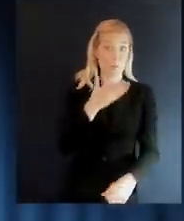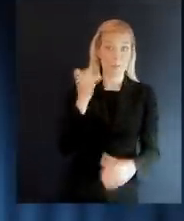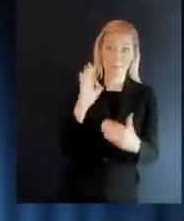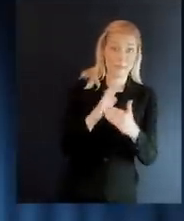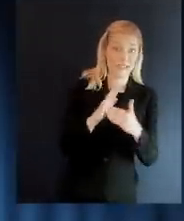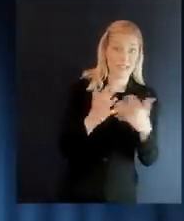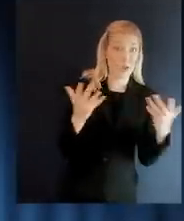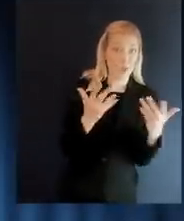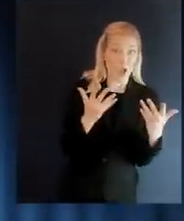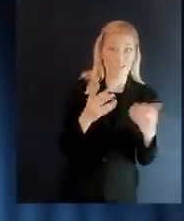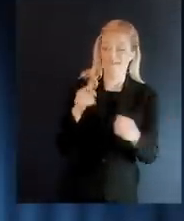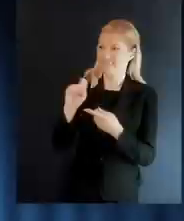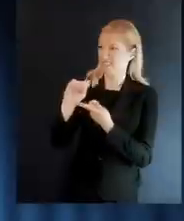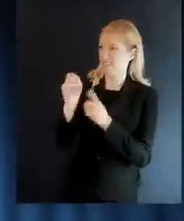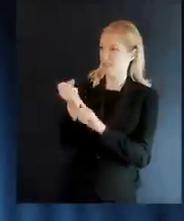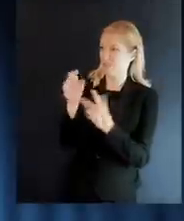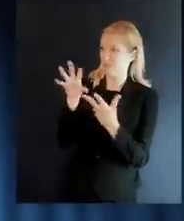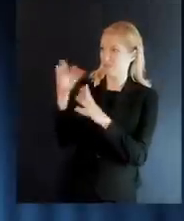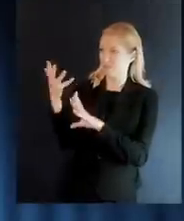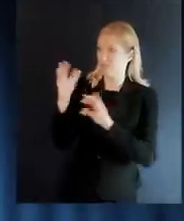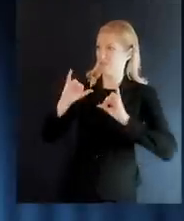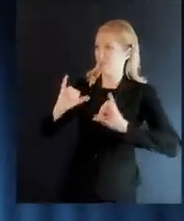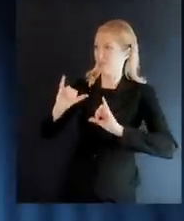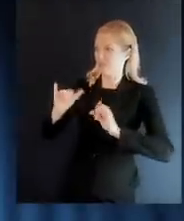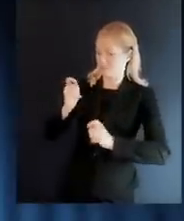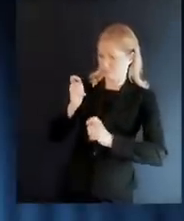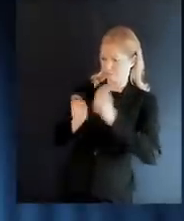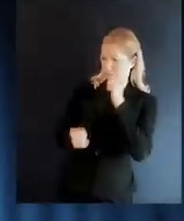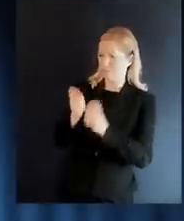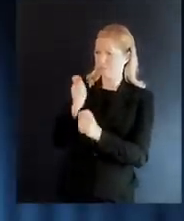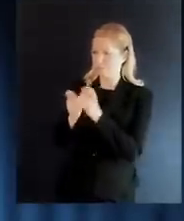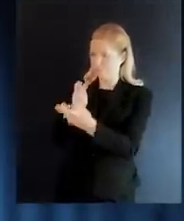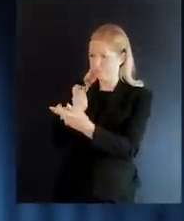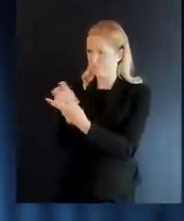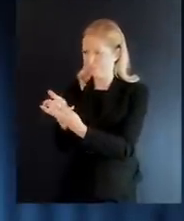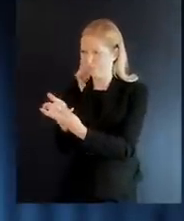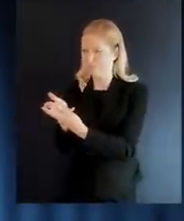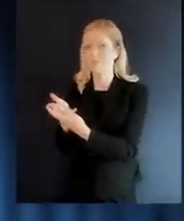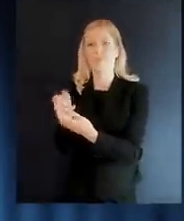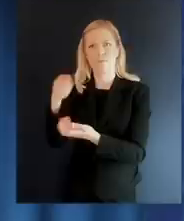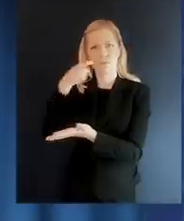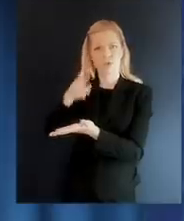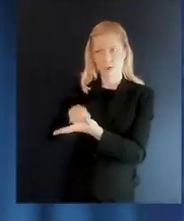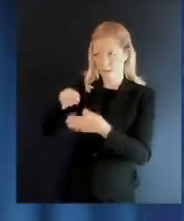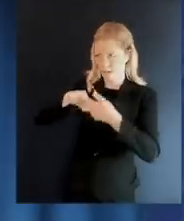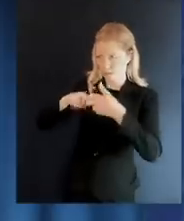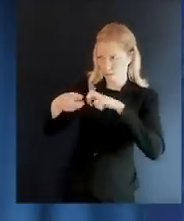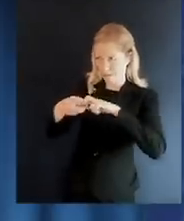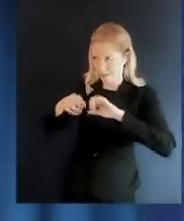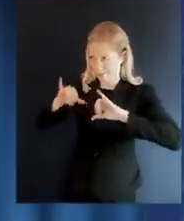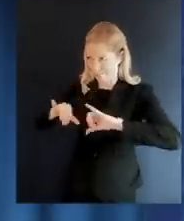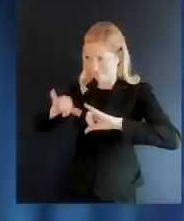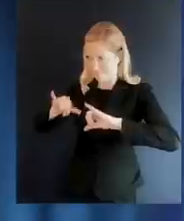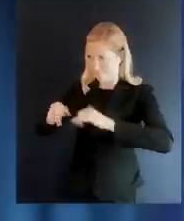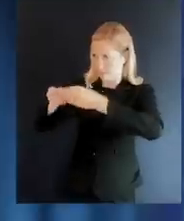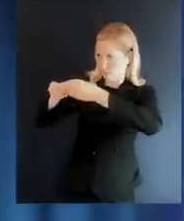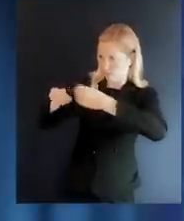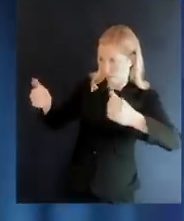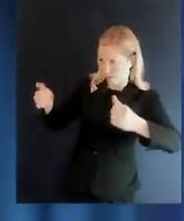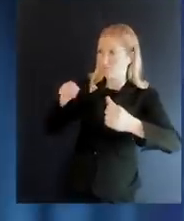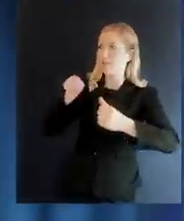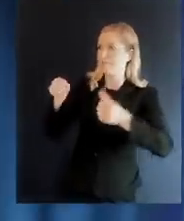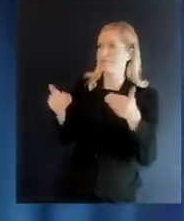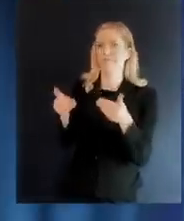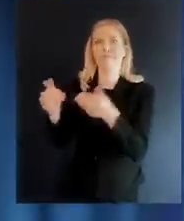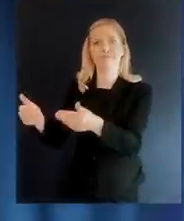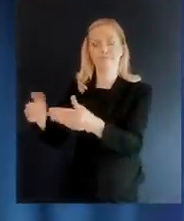situation, recognizing what needs to be done, and making it happen. While this ceremony may look